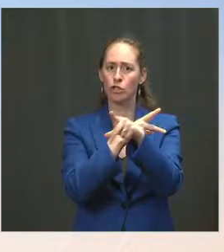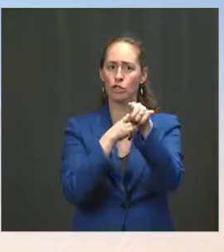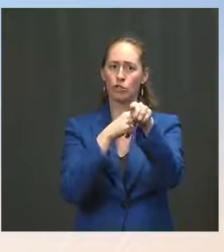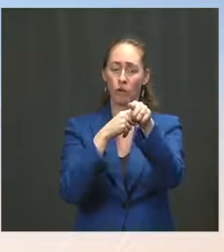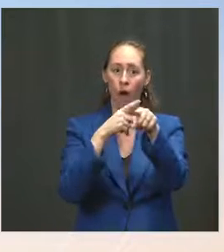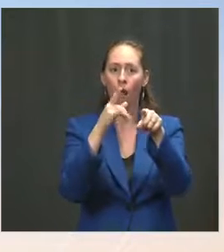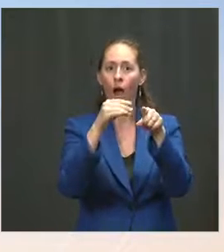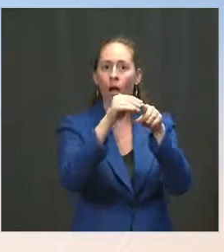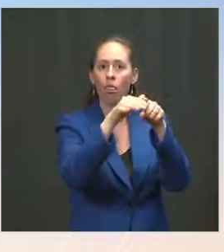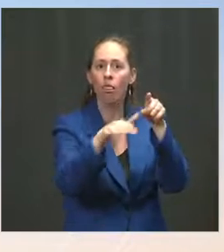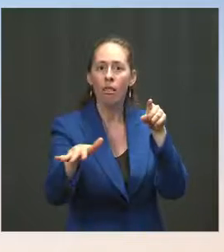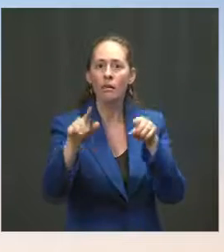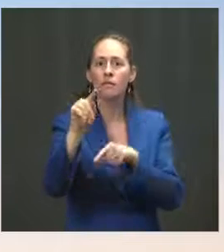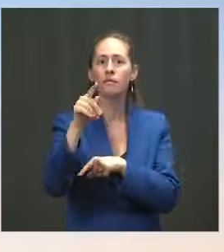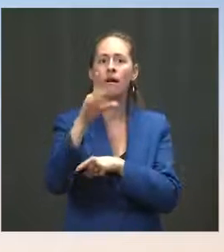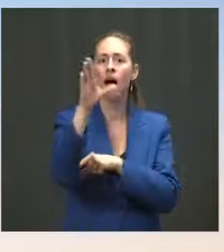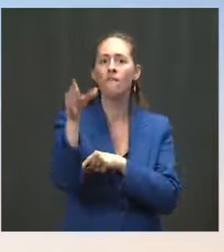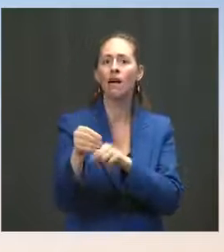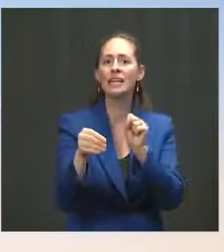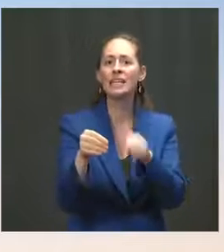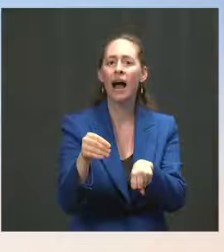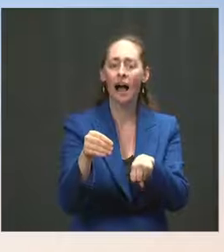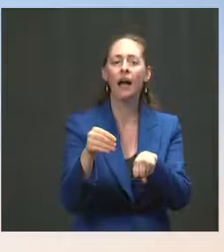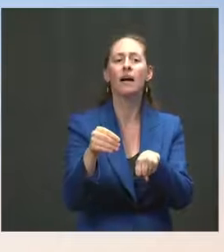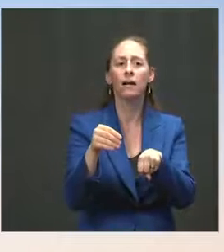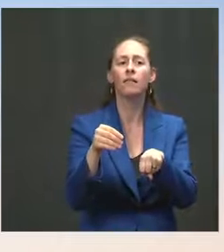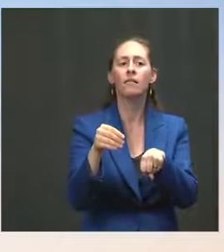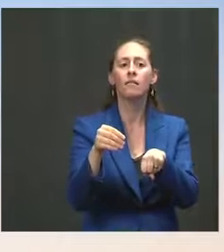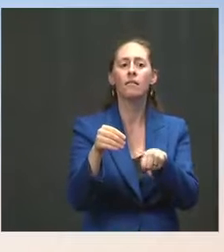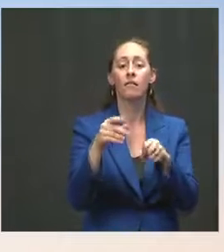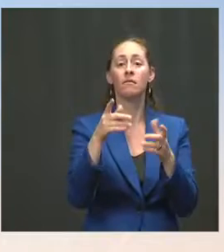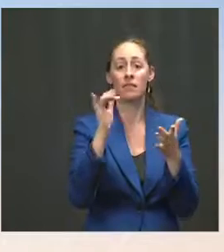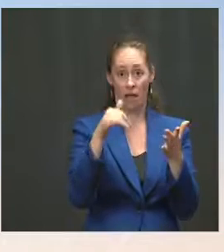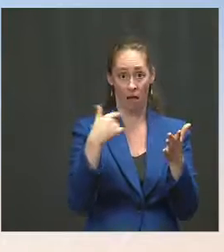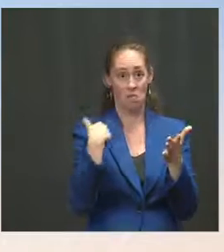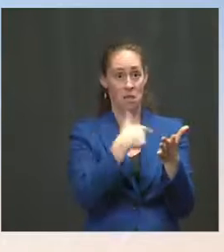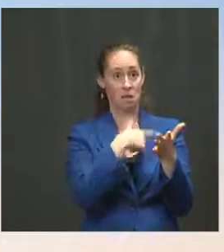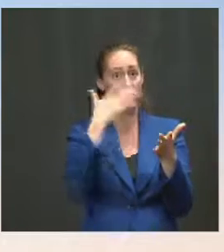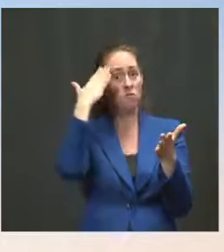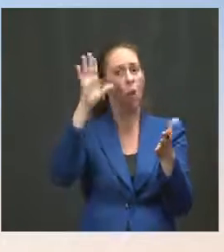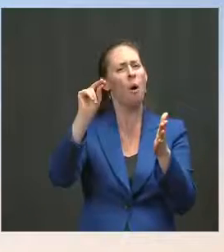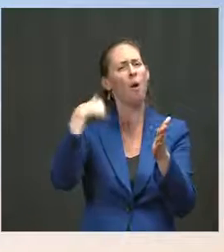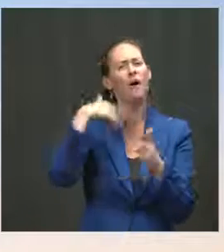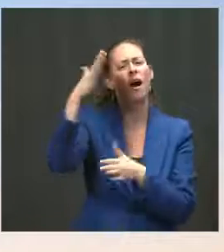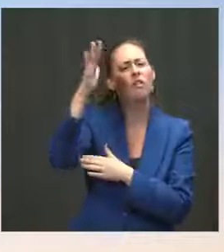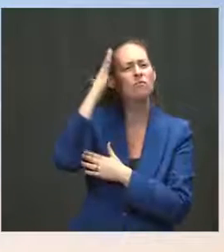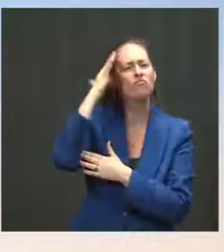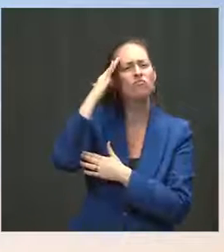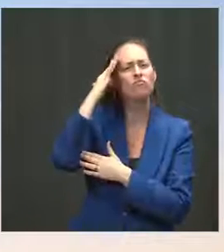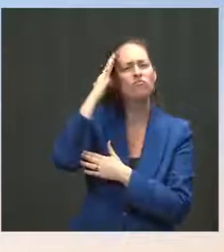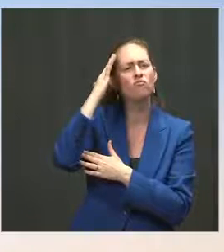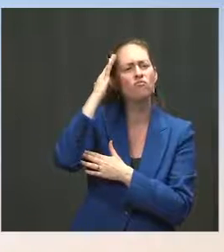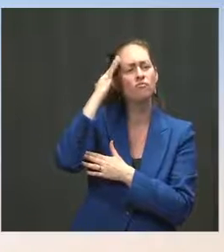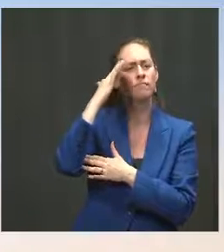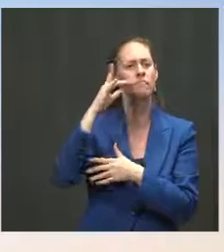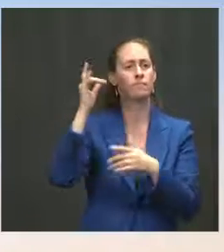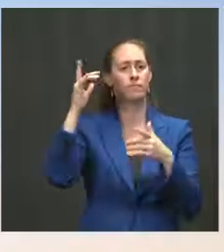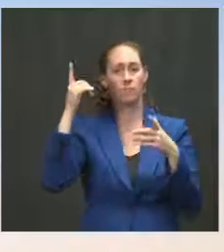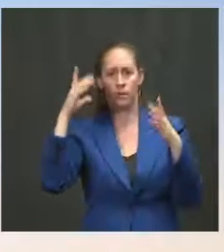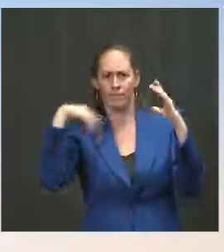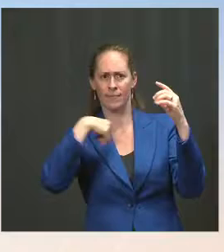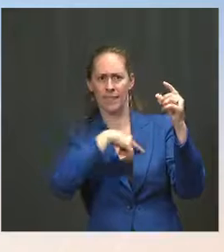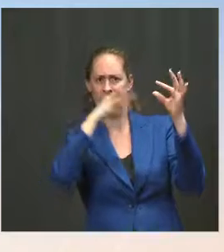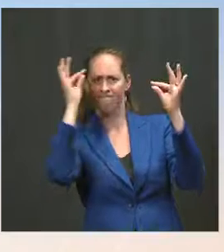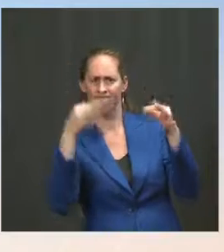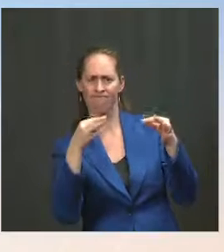strategy reflects that assessment, which again is not new, but certainly contributed to his decision on Afghanistan. Go ahead. Jen, a